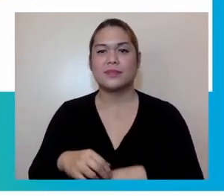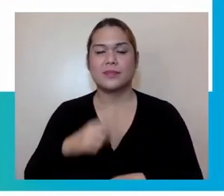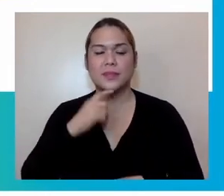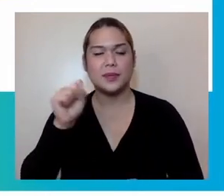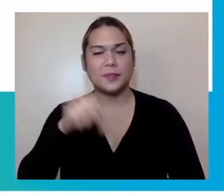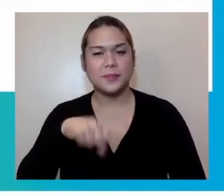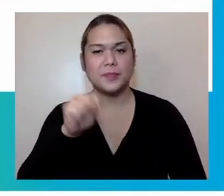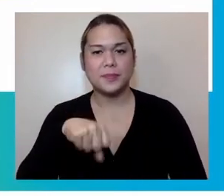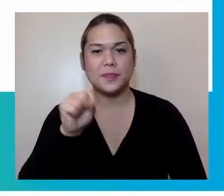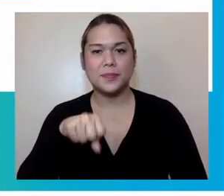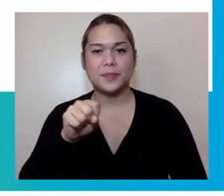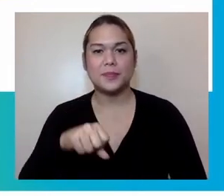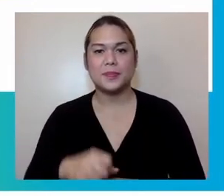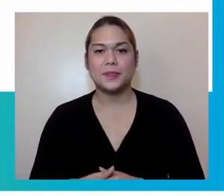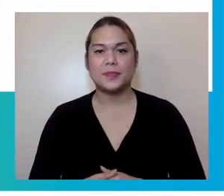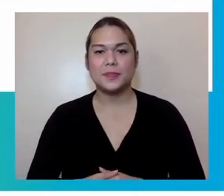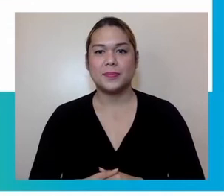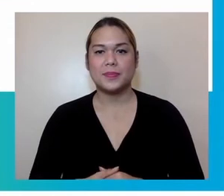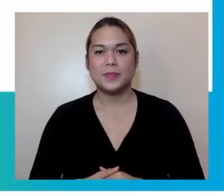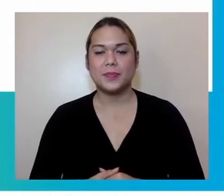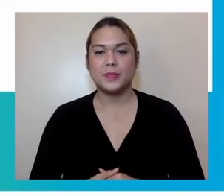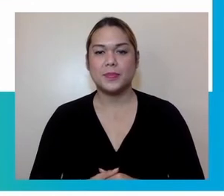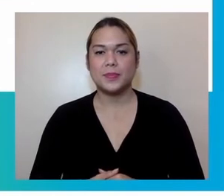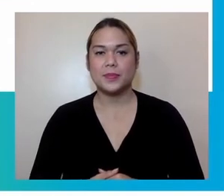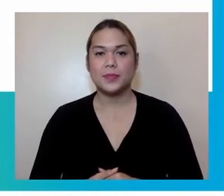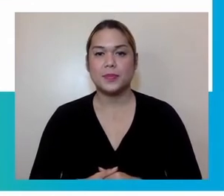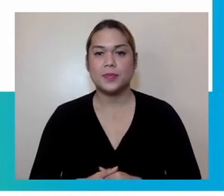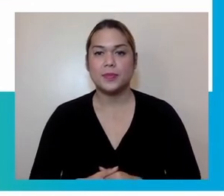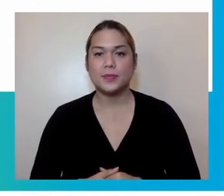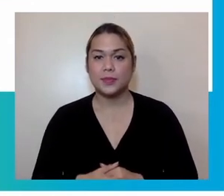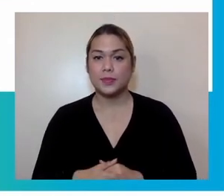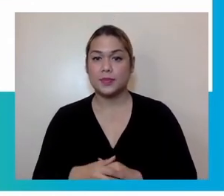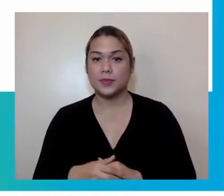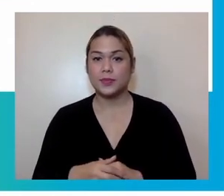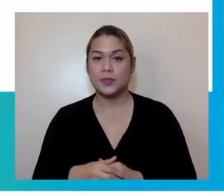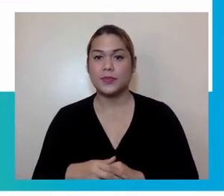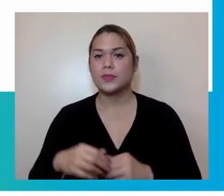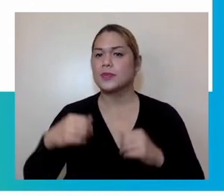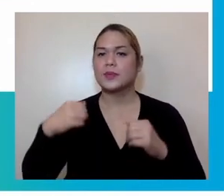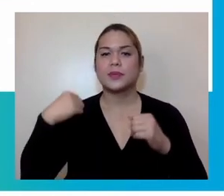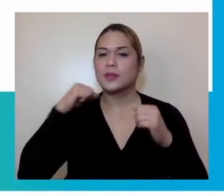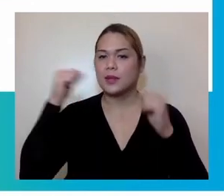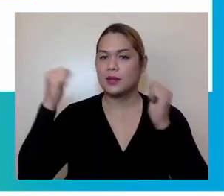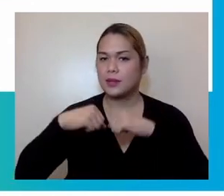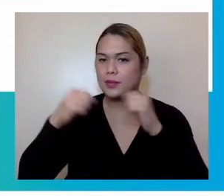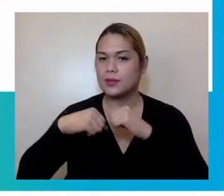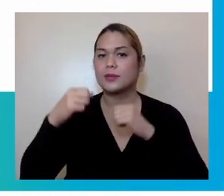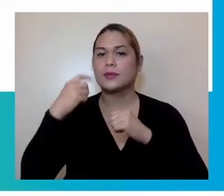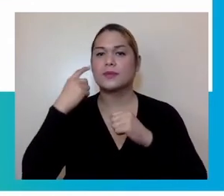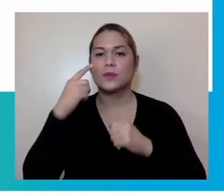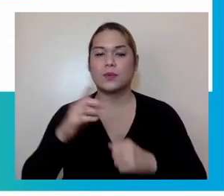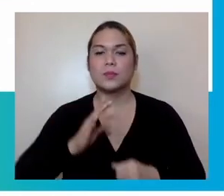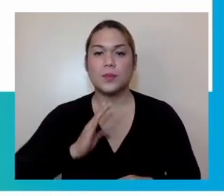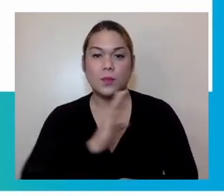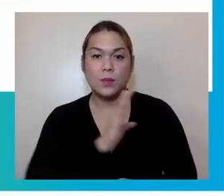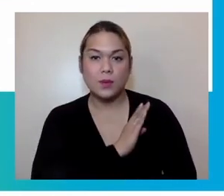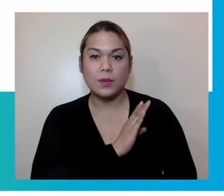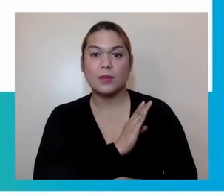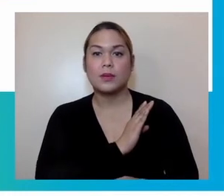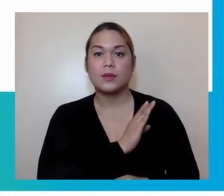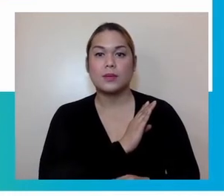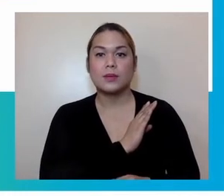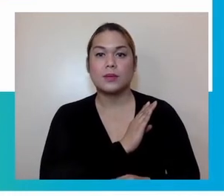full consensus in the board yet about how ambitious and how fast this exit path